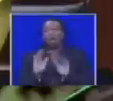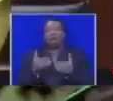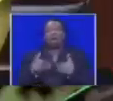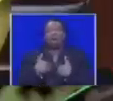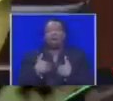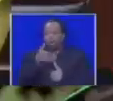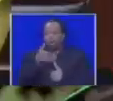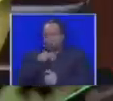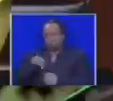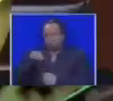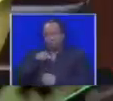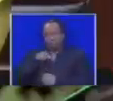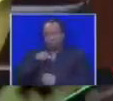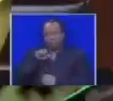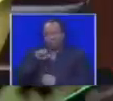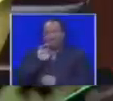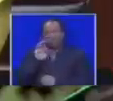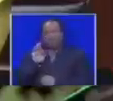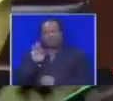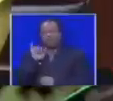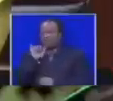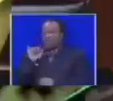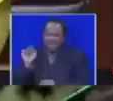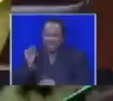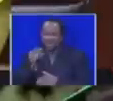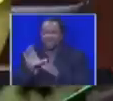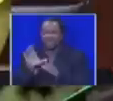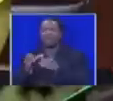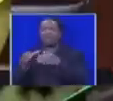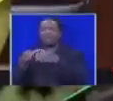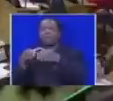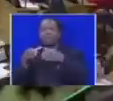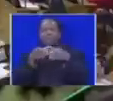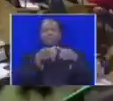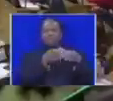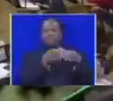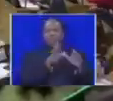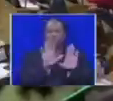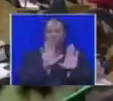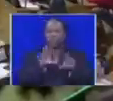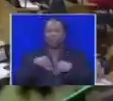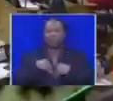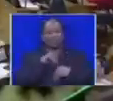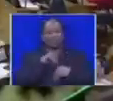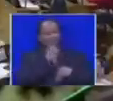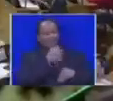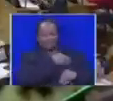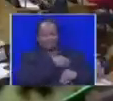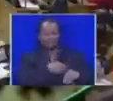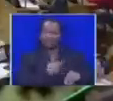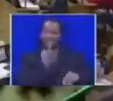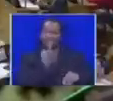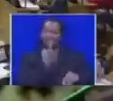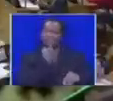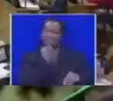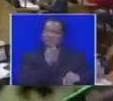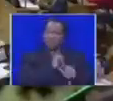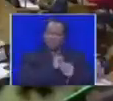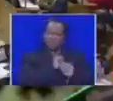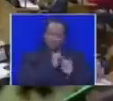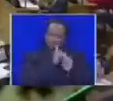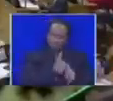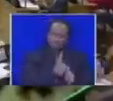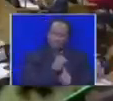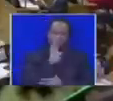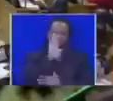as the EFF in any committee whatsoever that a president that has broken his oath of office Honorable must come and answer Rosie, questions here. I